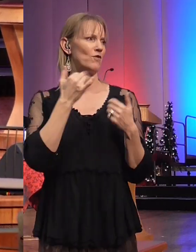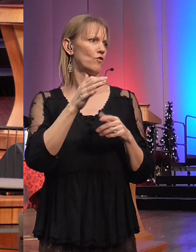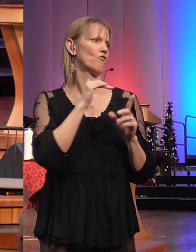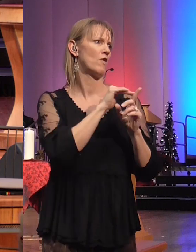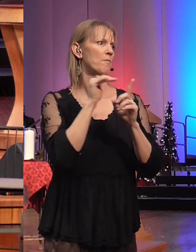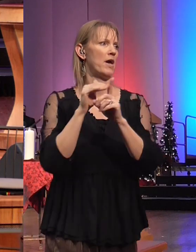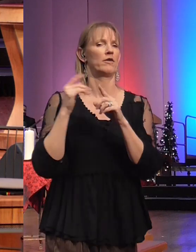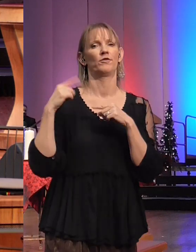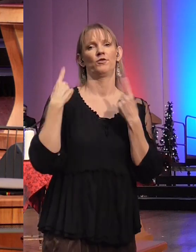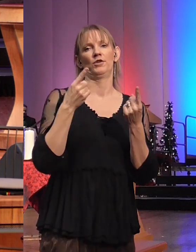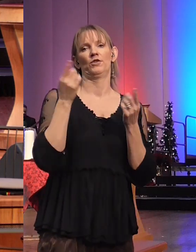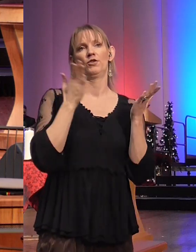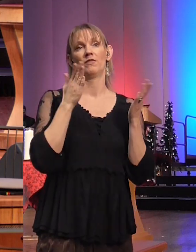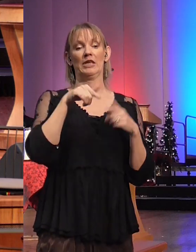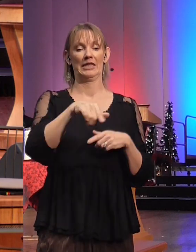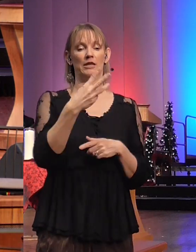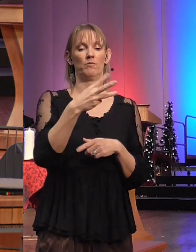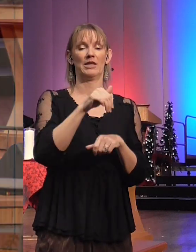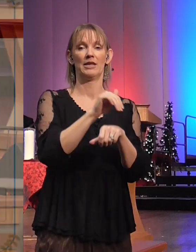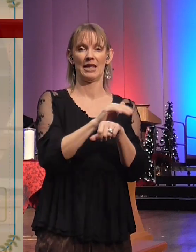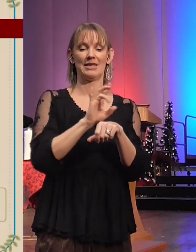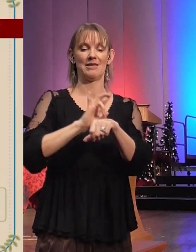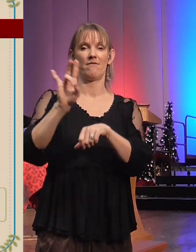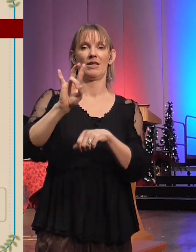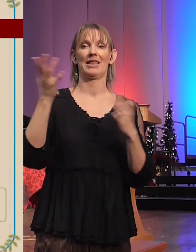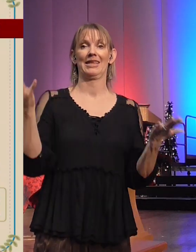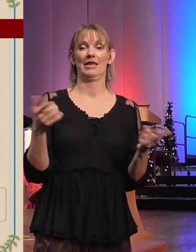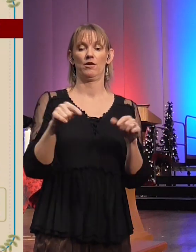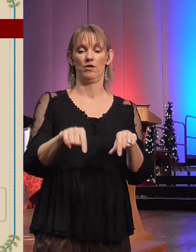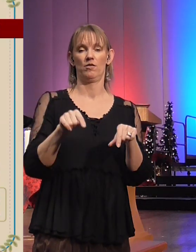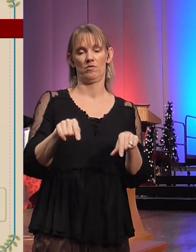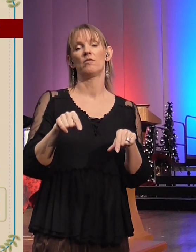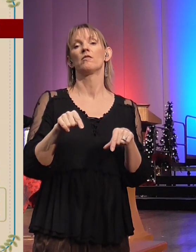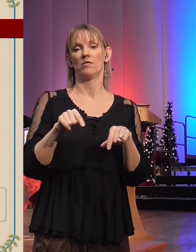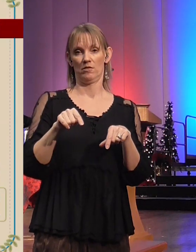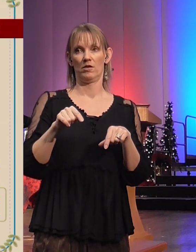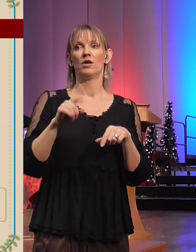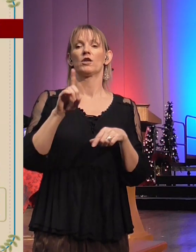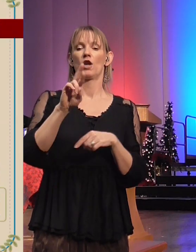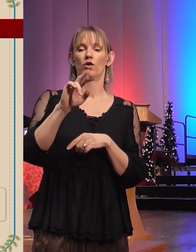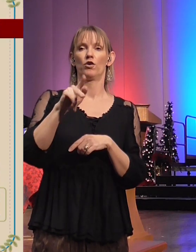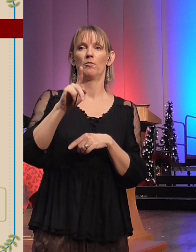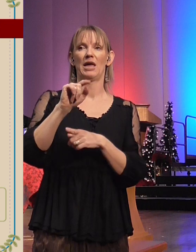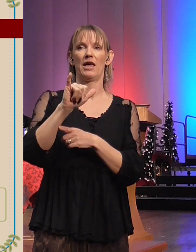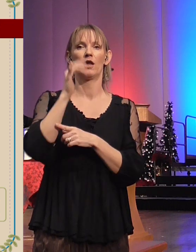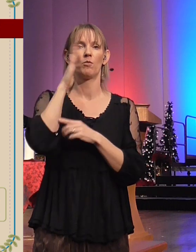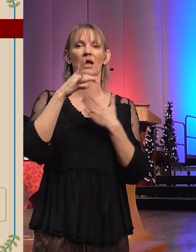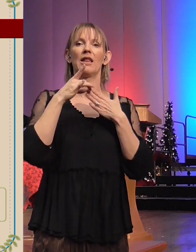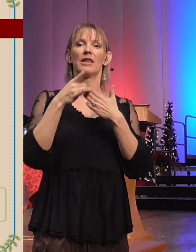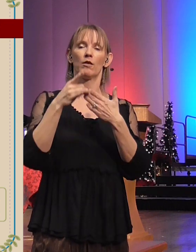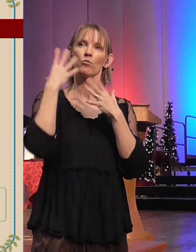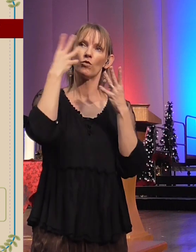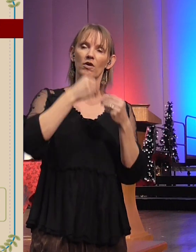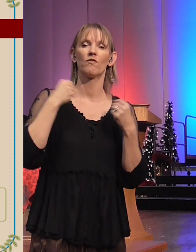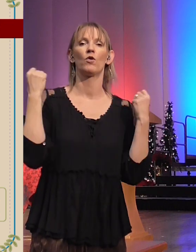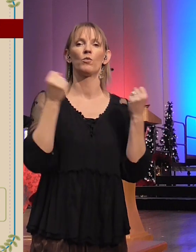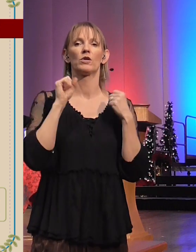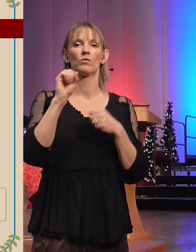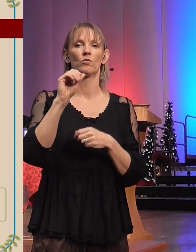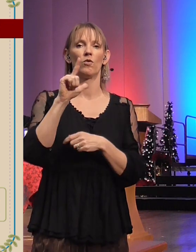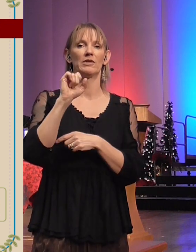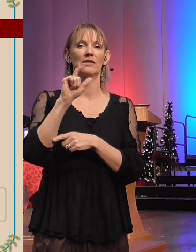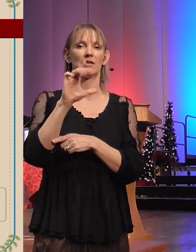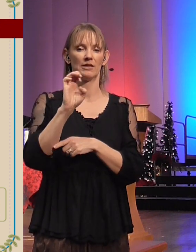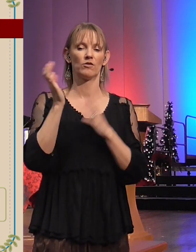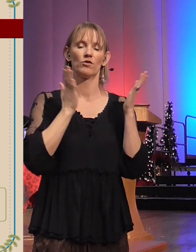reminders throughout our service. This Wednesday night, 7 o'clock, right here in the sanctuary, Dr. Patty will be leading a beautiful winter solstice service